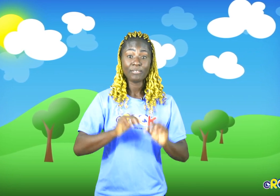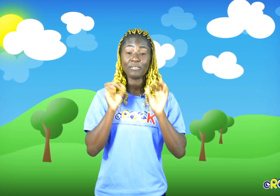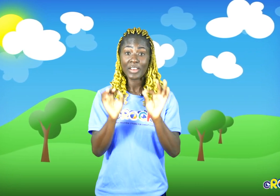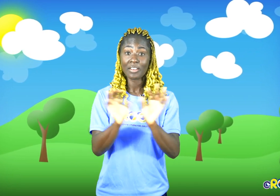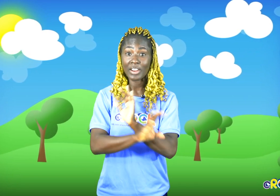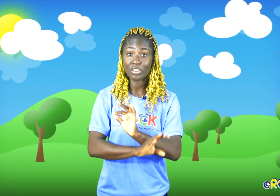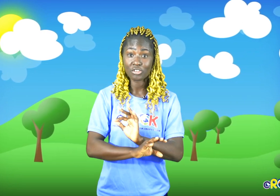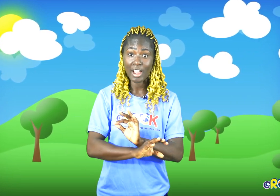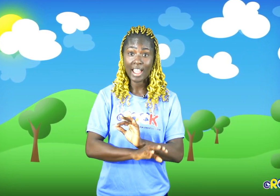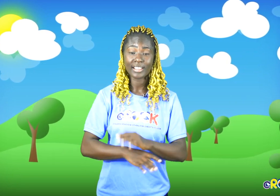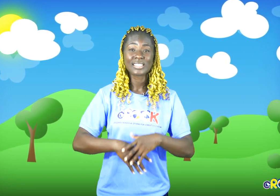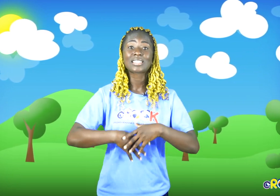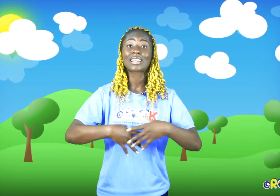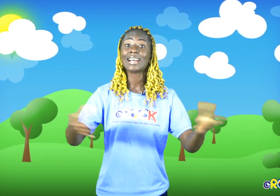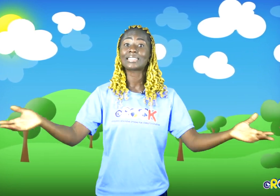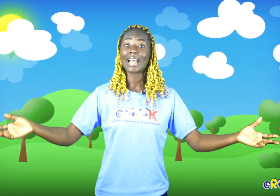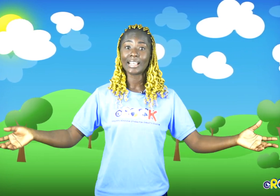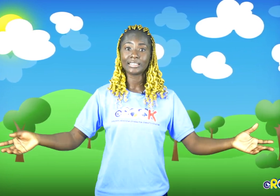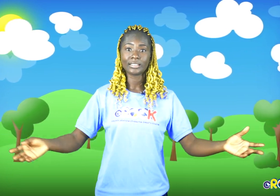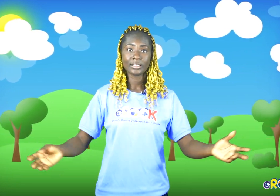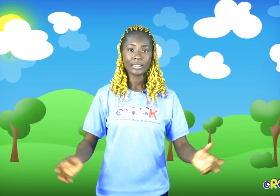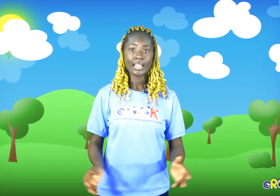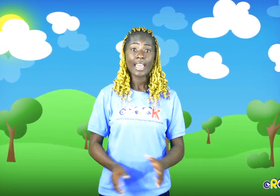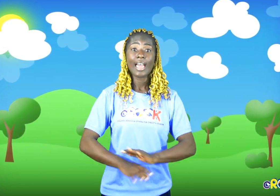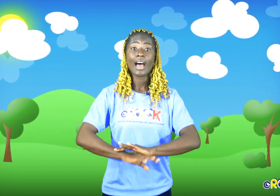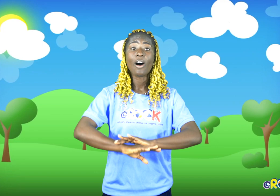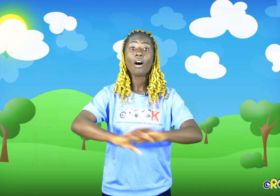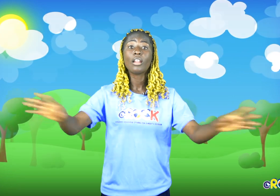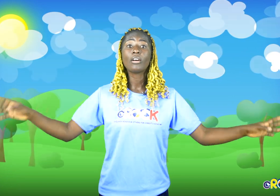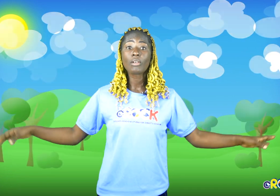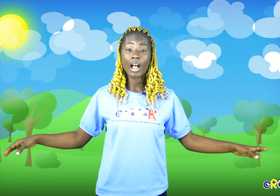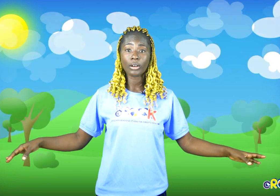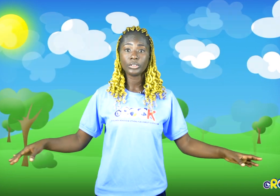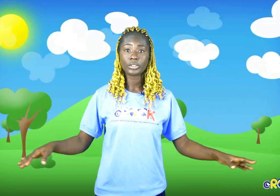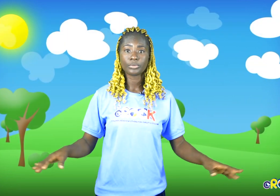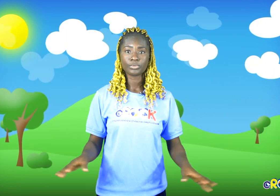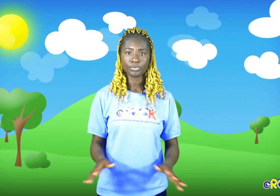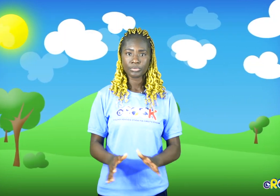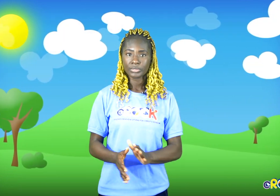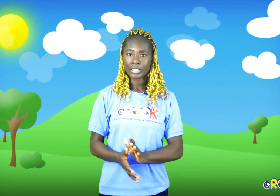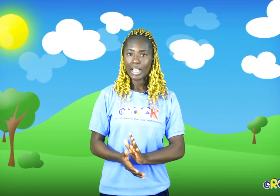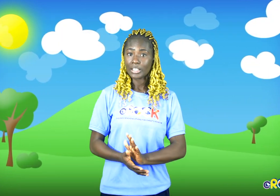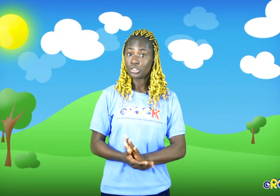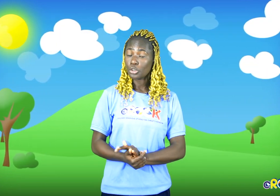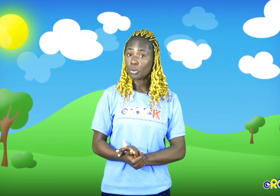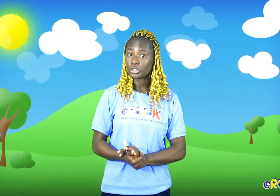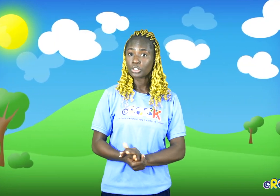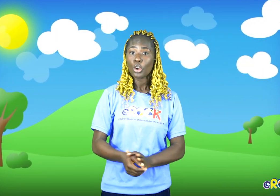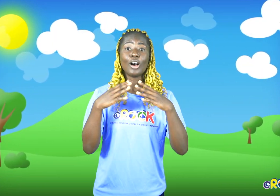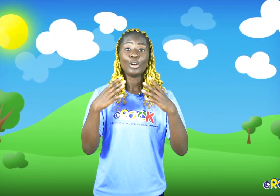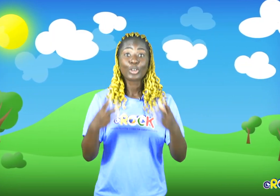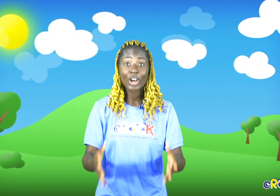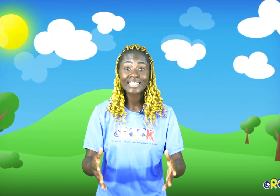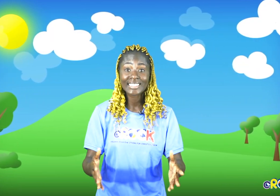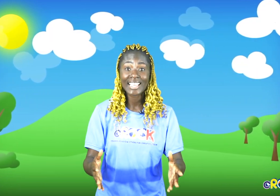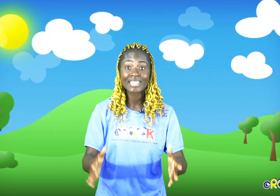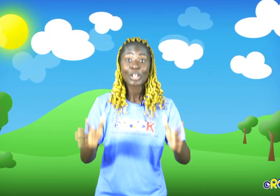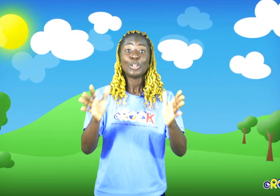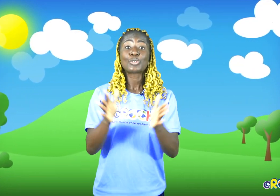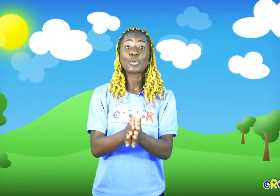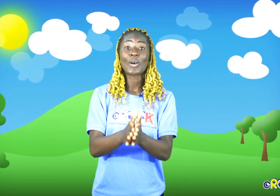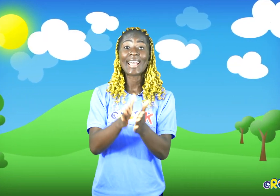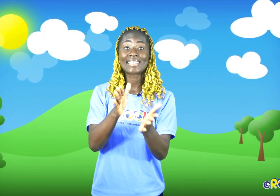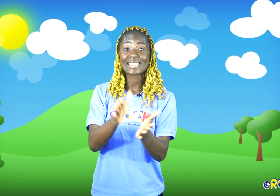dry. Very, very dry. Scattered all around. And you know what? God